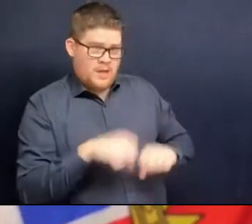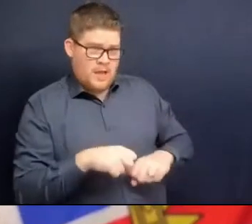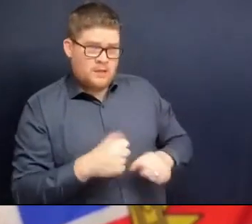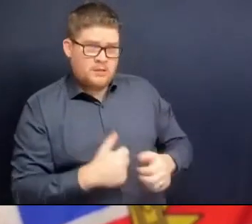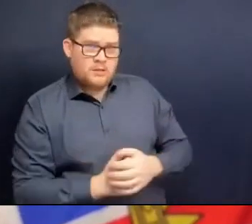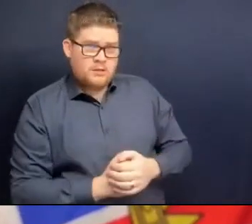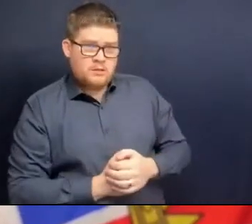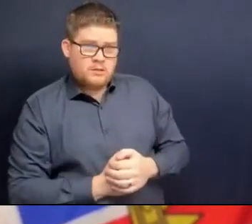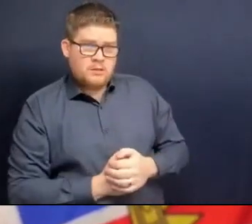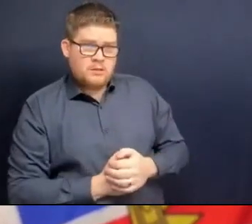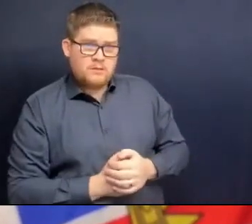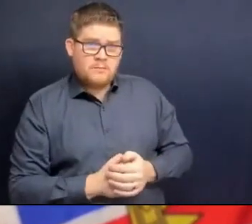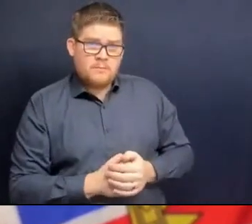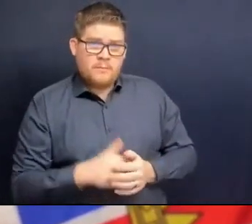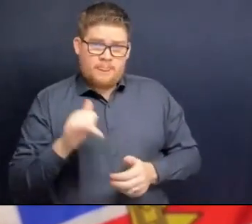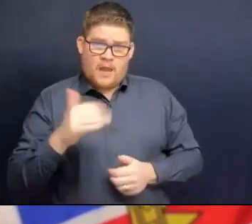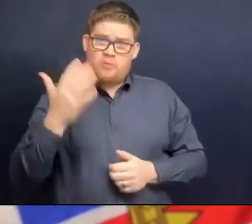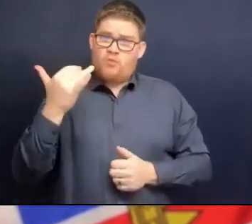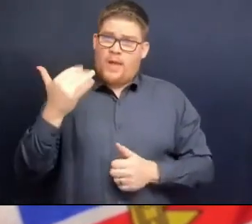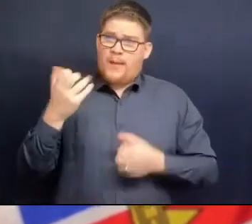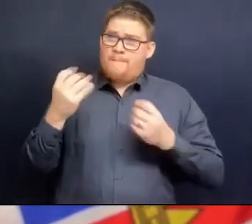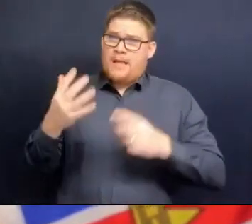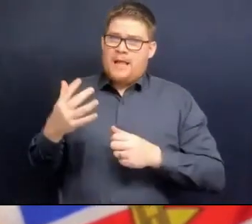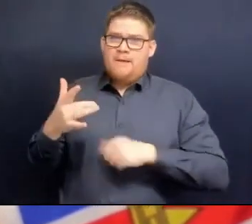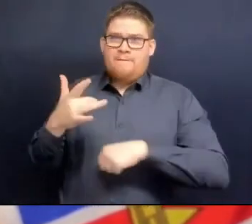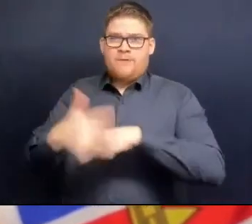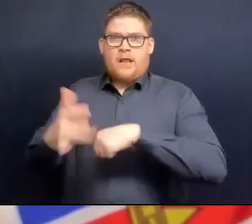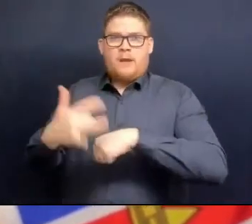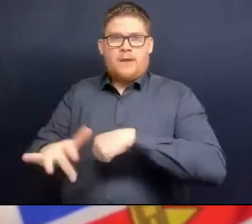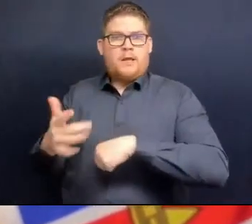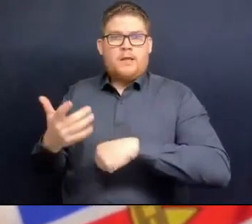number of booster dose appointments that are going unfulfilled right now?